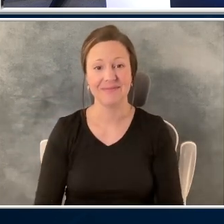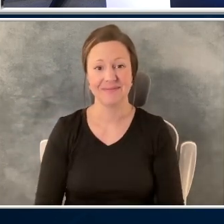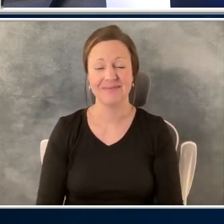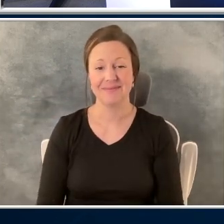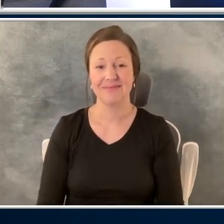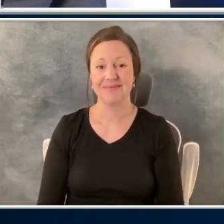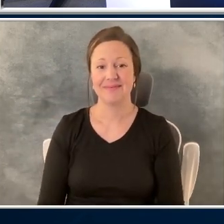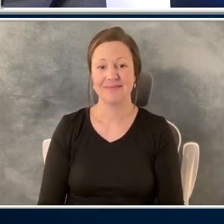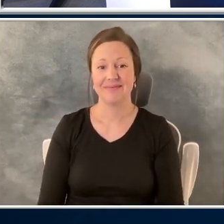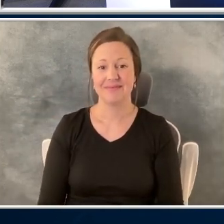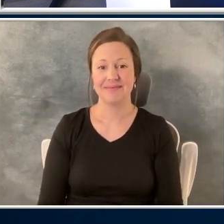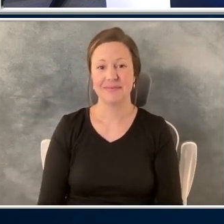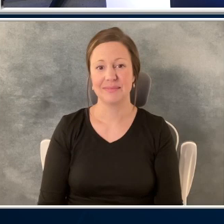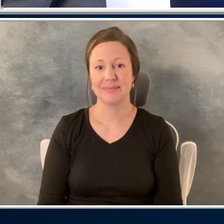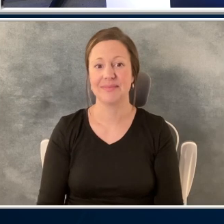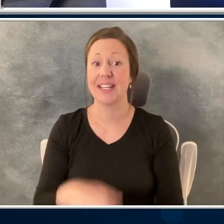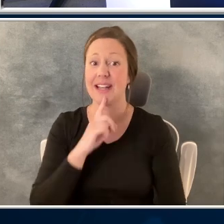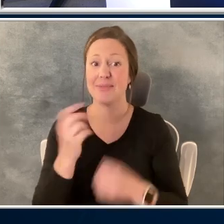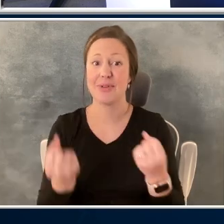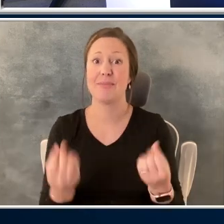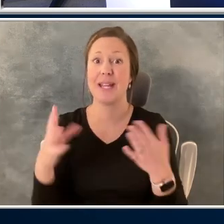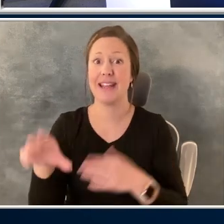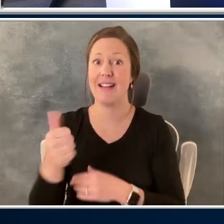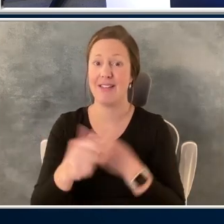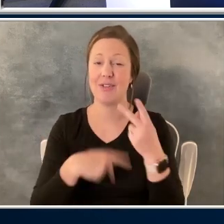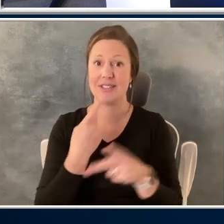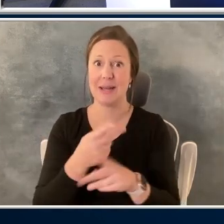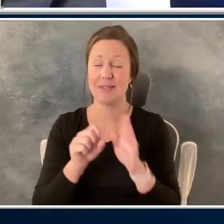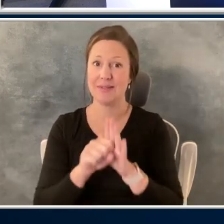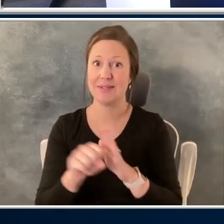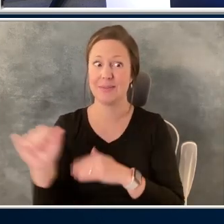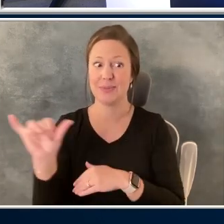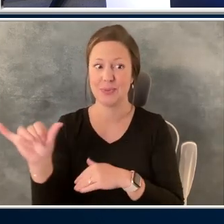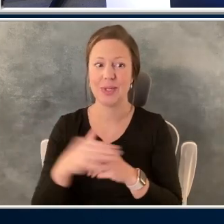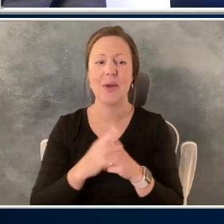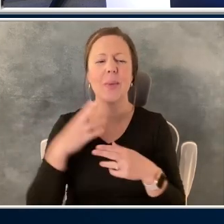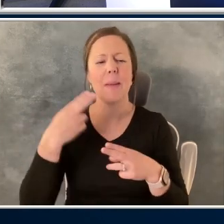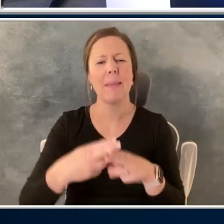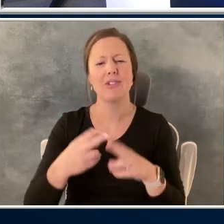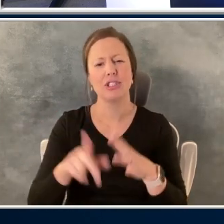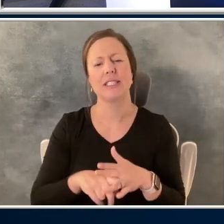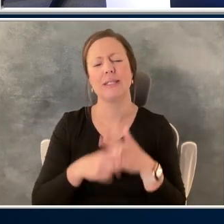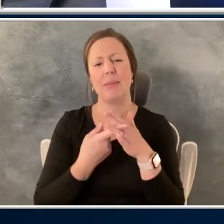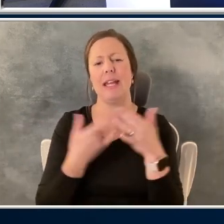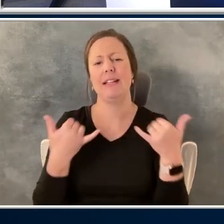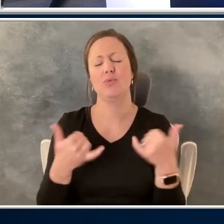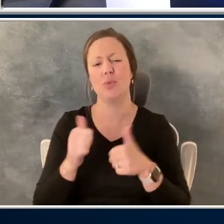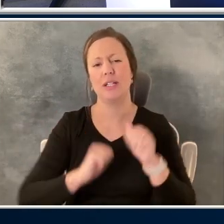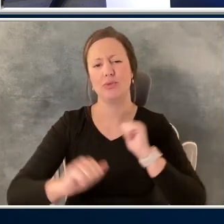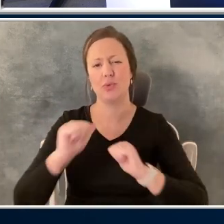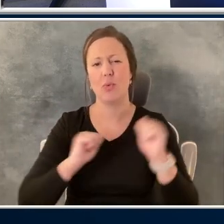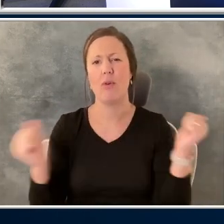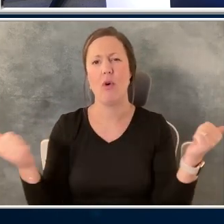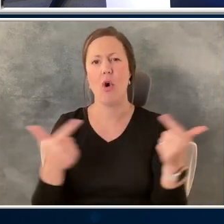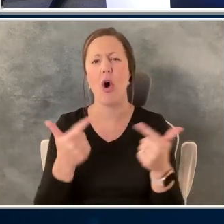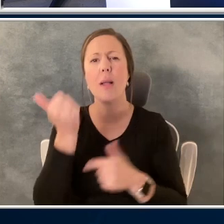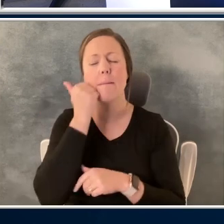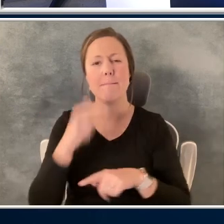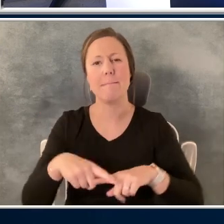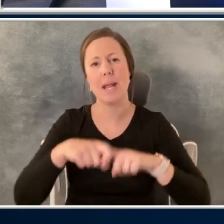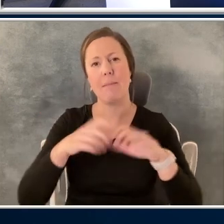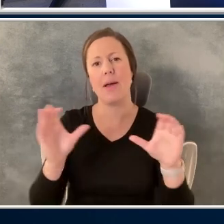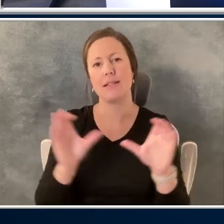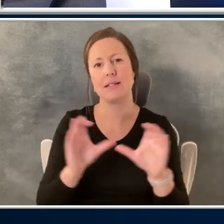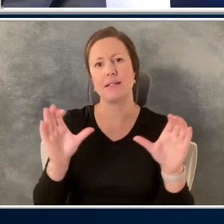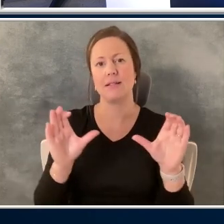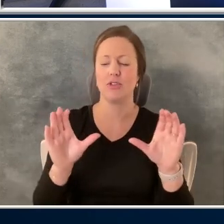other types of symptoms. We mentioned at the beginning of the program that you all are Menopause Society certified practitioners. What